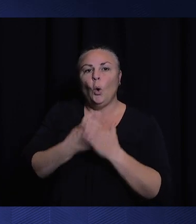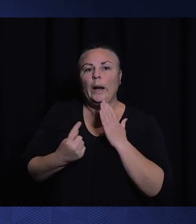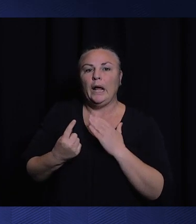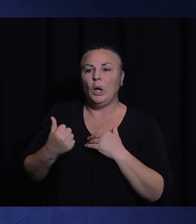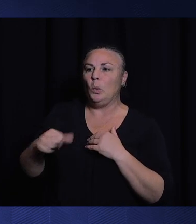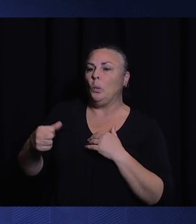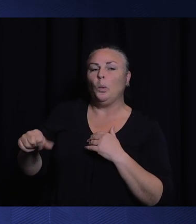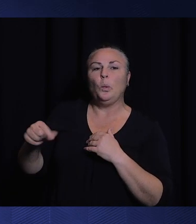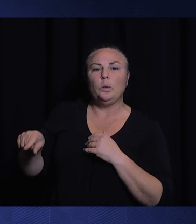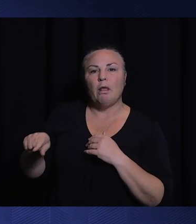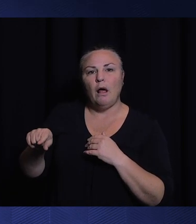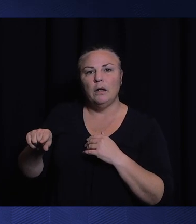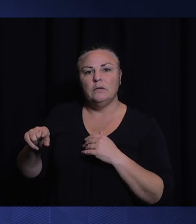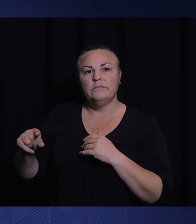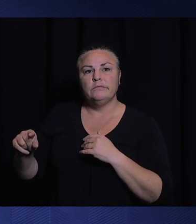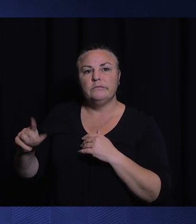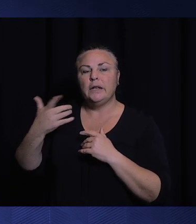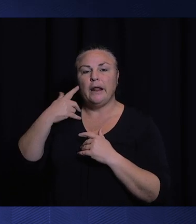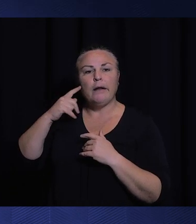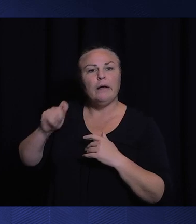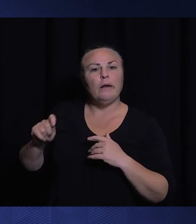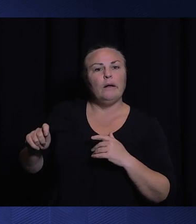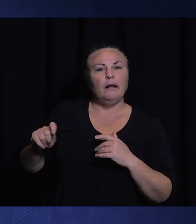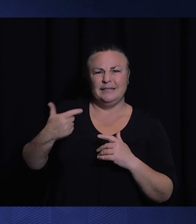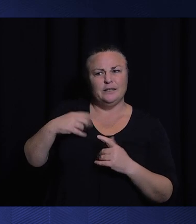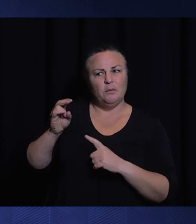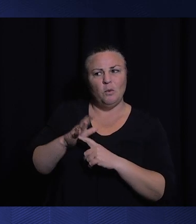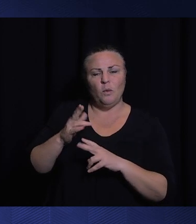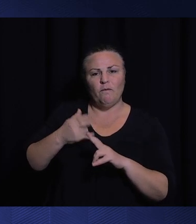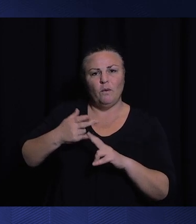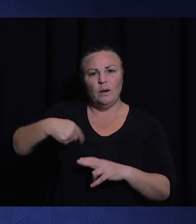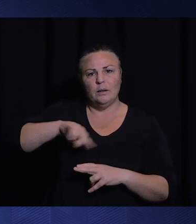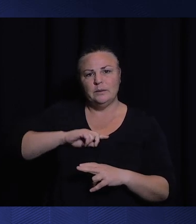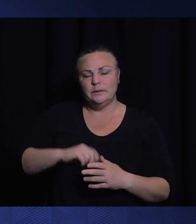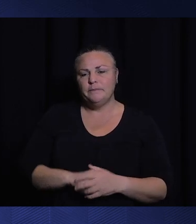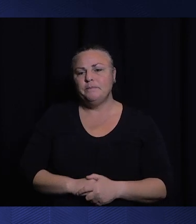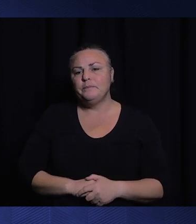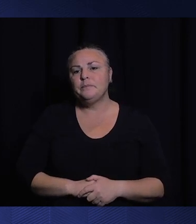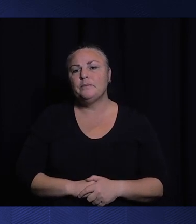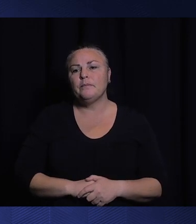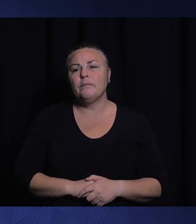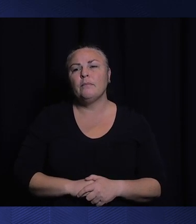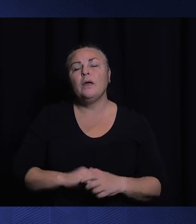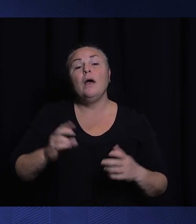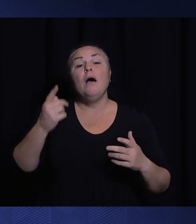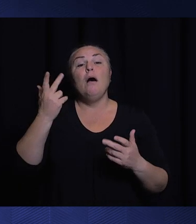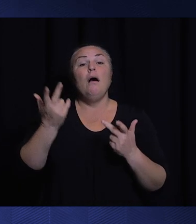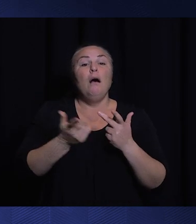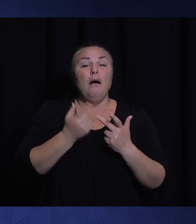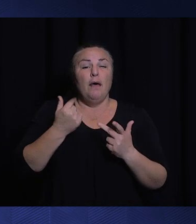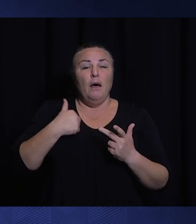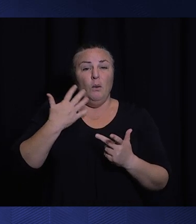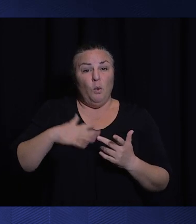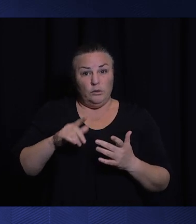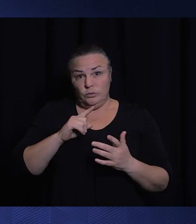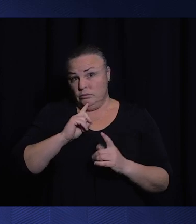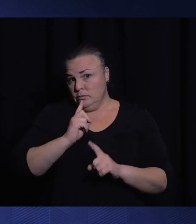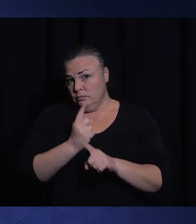but an important one for us to deal with. And it comes, I think, to one of the final points that I would highlight is the